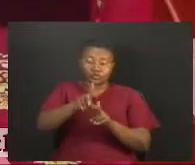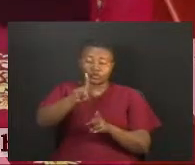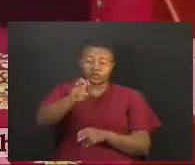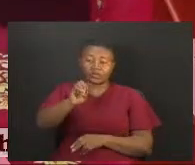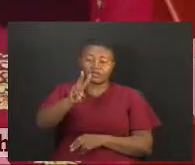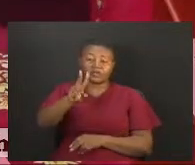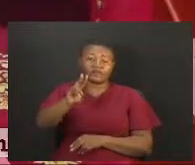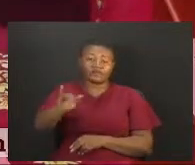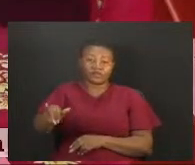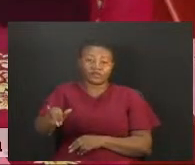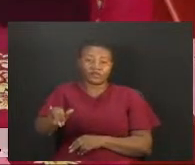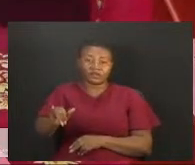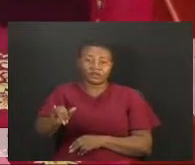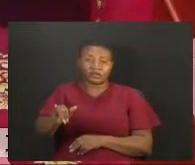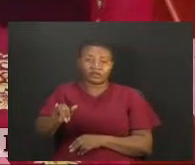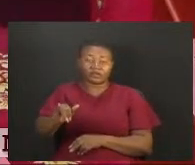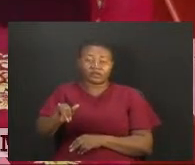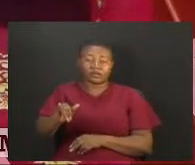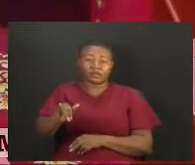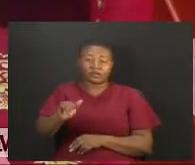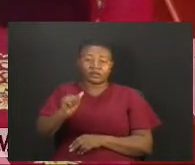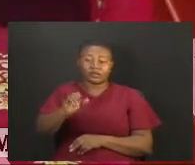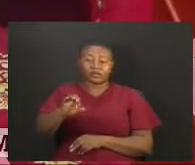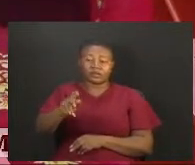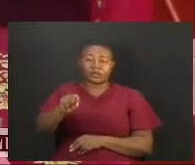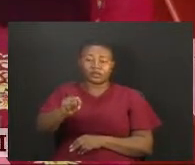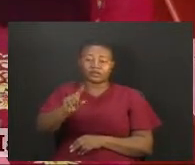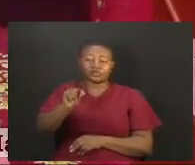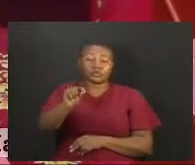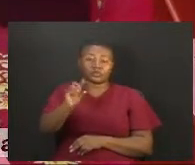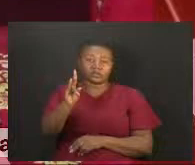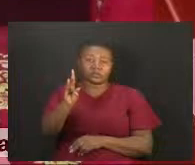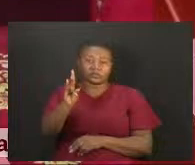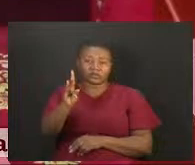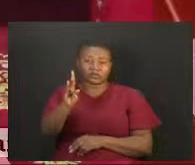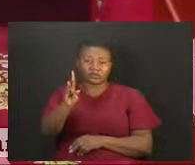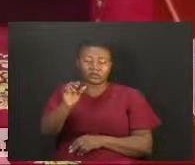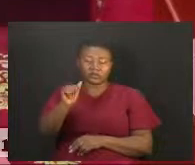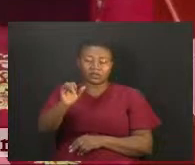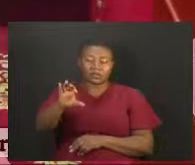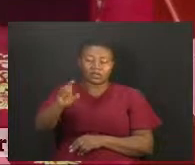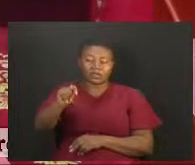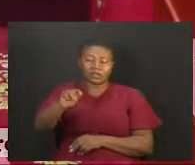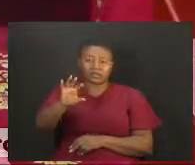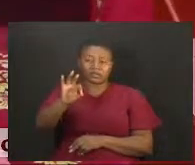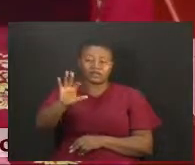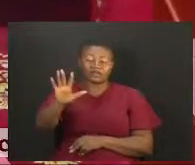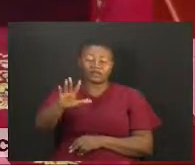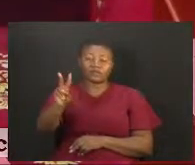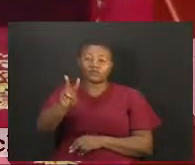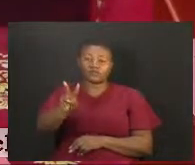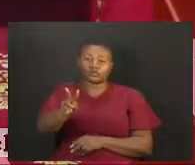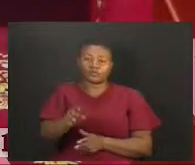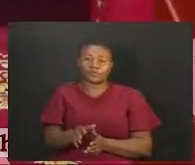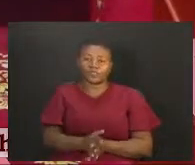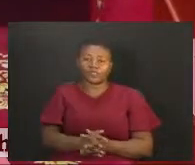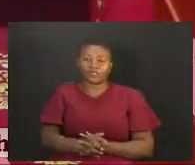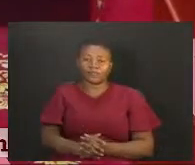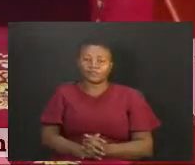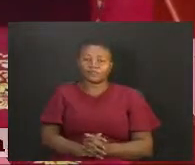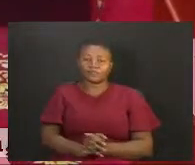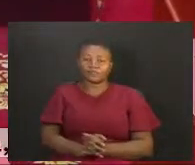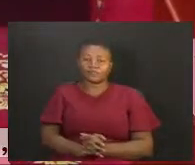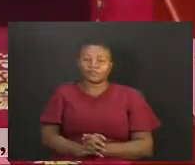7 of the African Union Import Levy Act 2017, Act 952. Right, Honorable